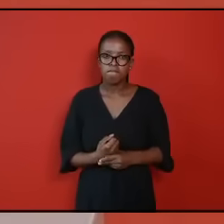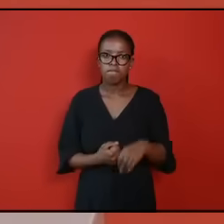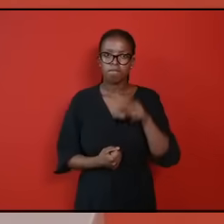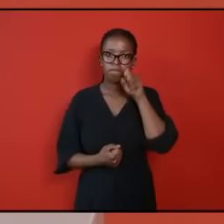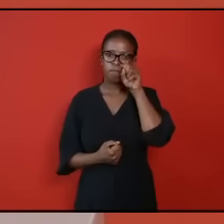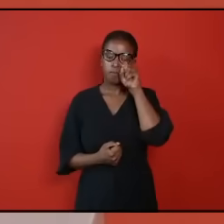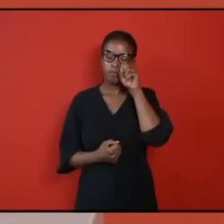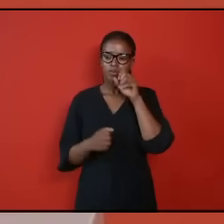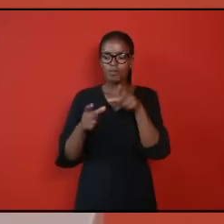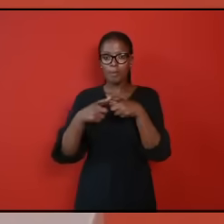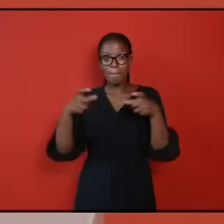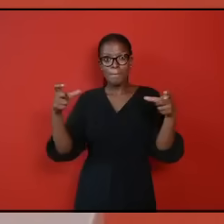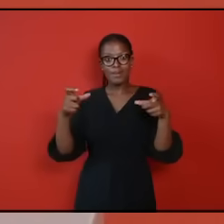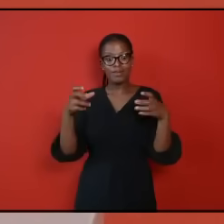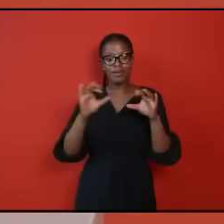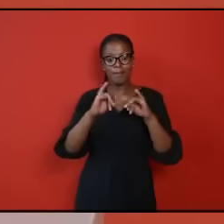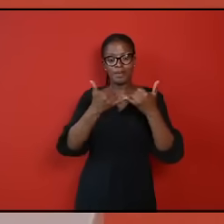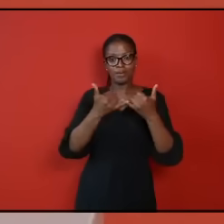big stores.